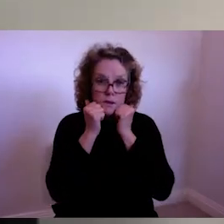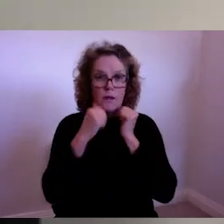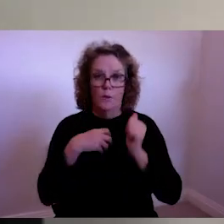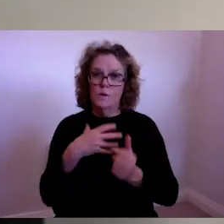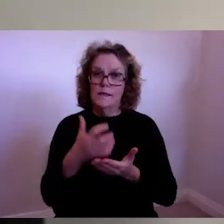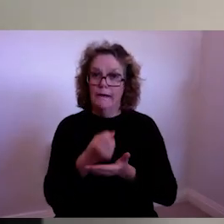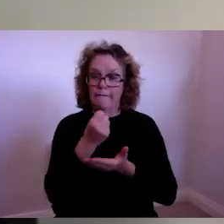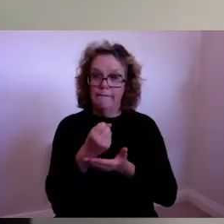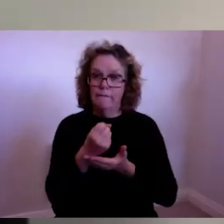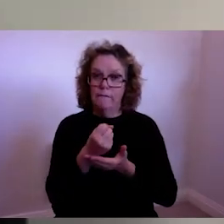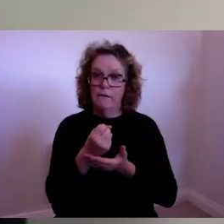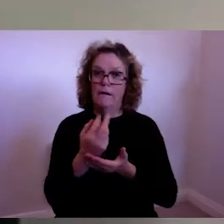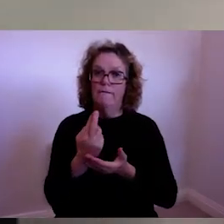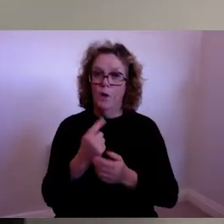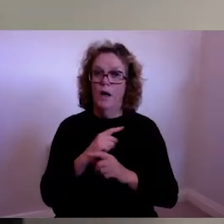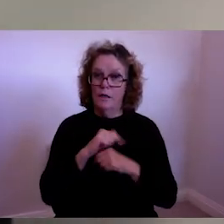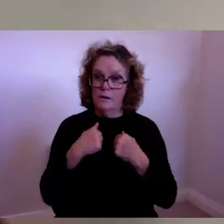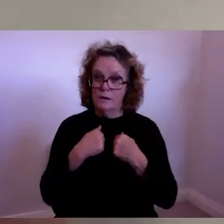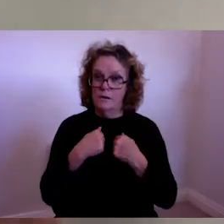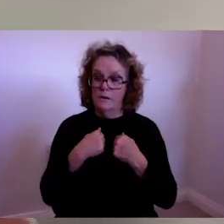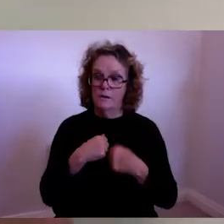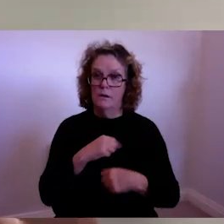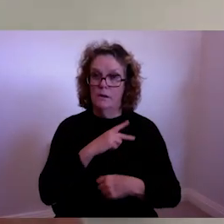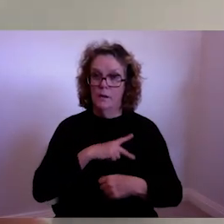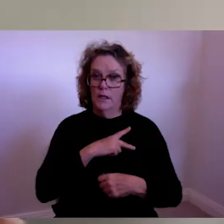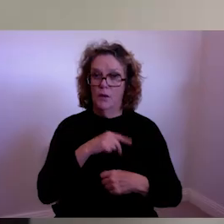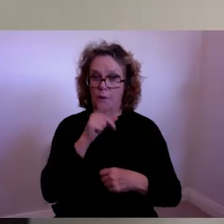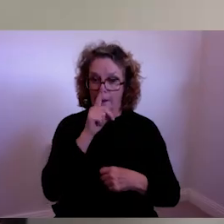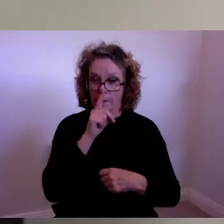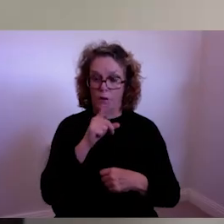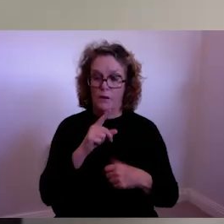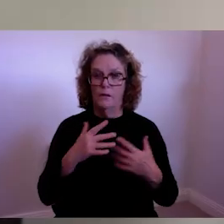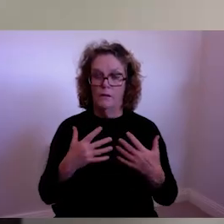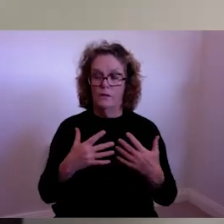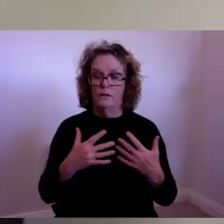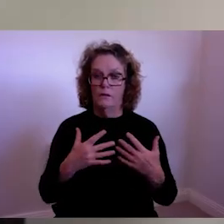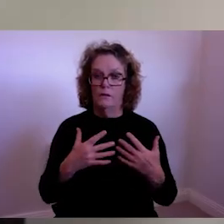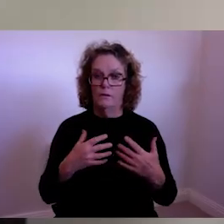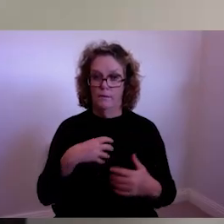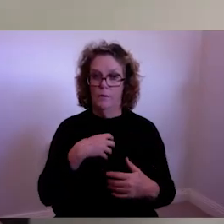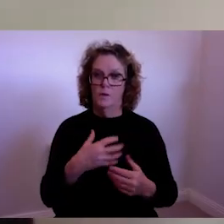as practitioners, because we can draw on evidence that is